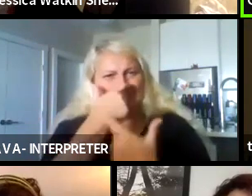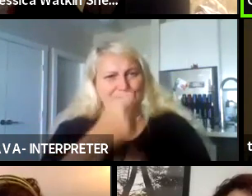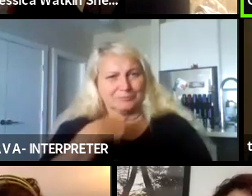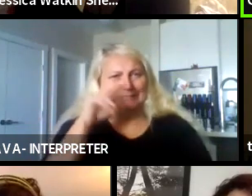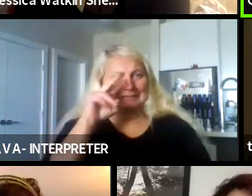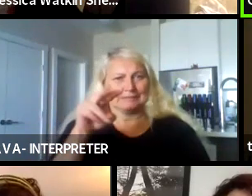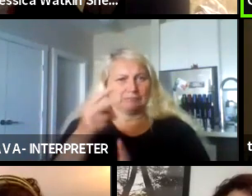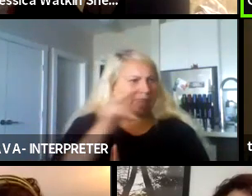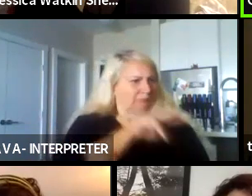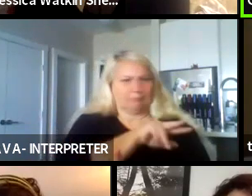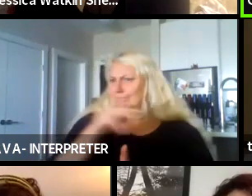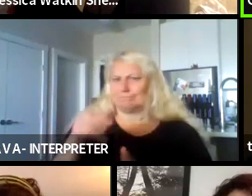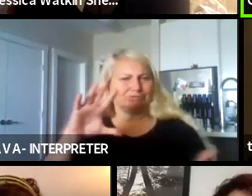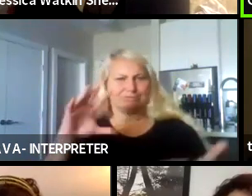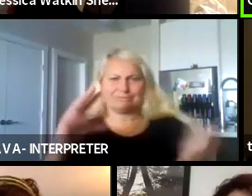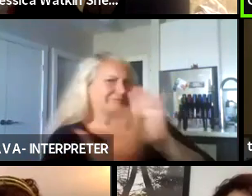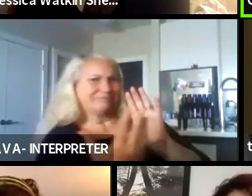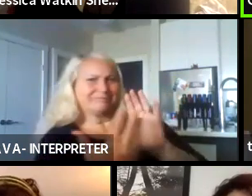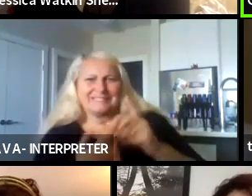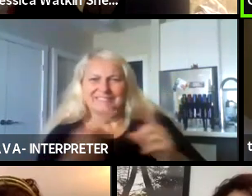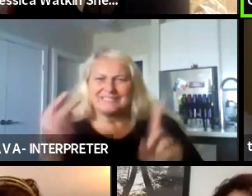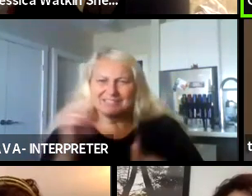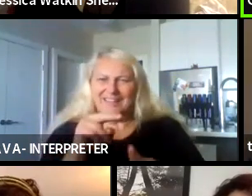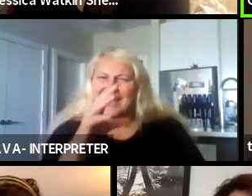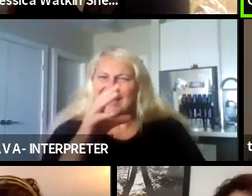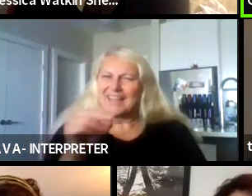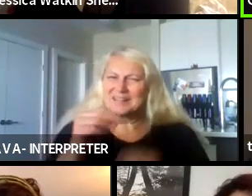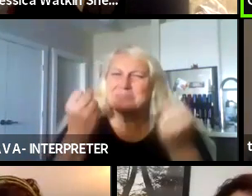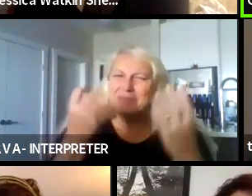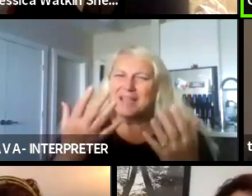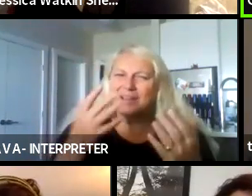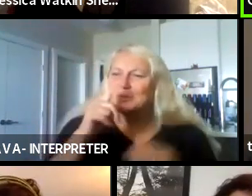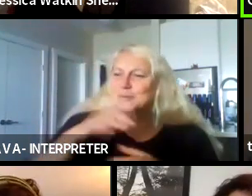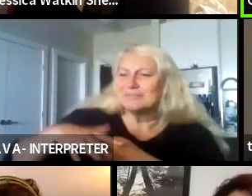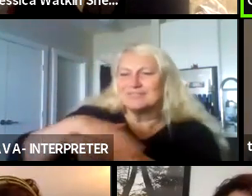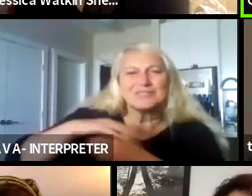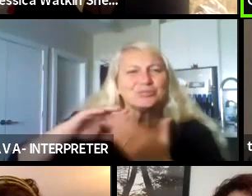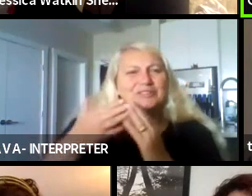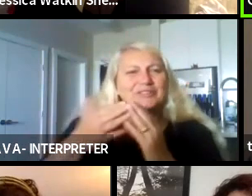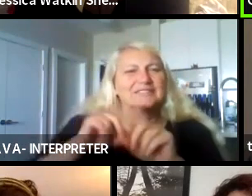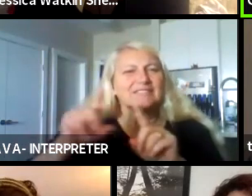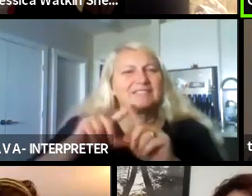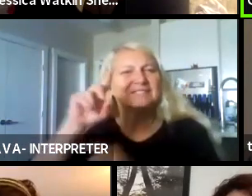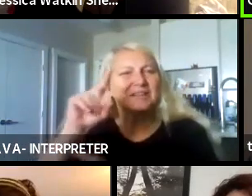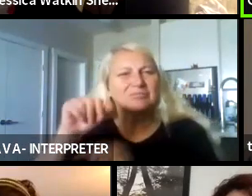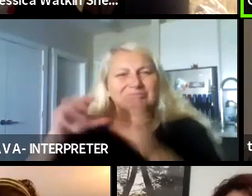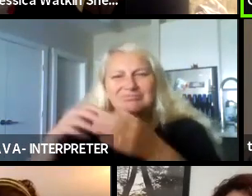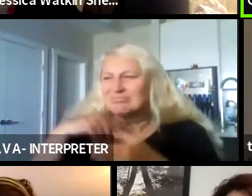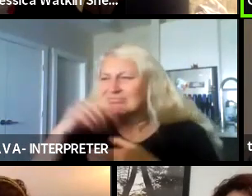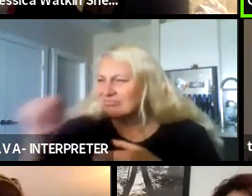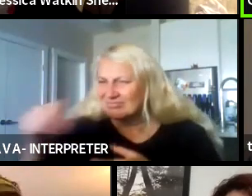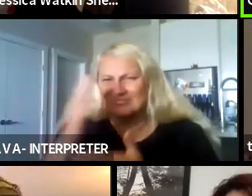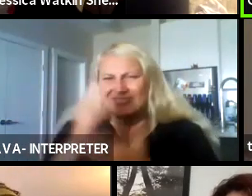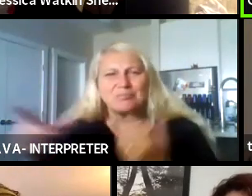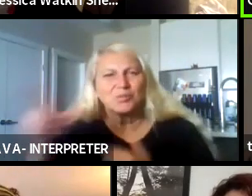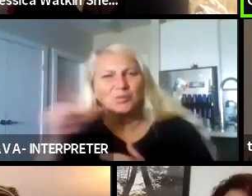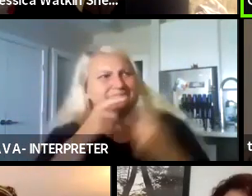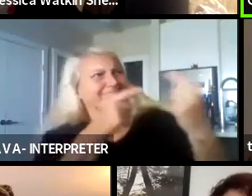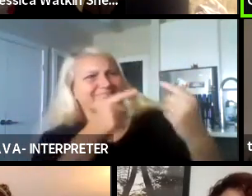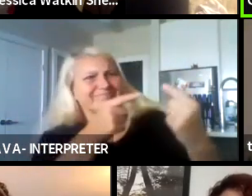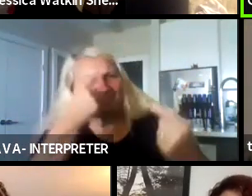heard, you know, from others in the disability community as well, and folks who, you know, often have to engage accommodations, that,